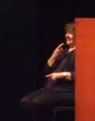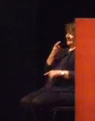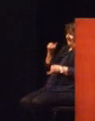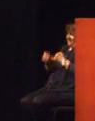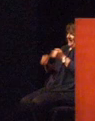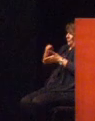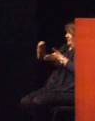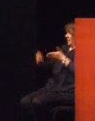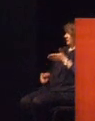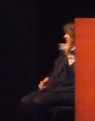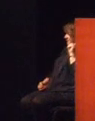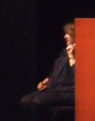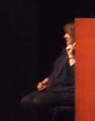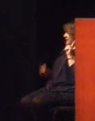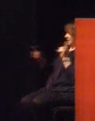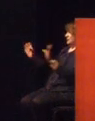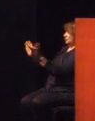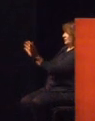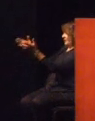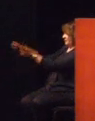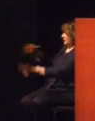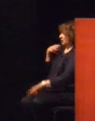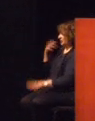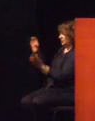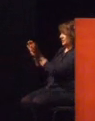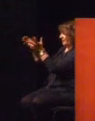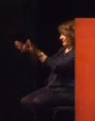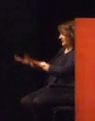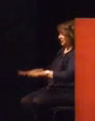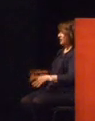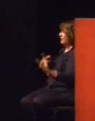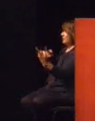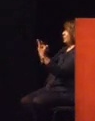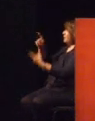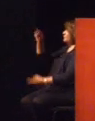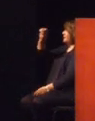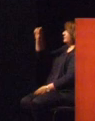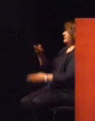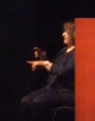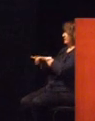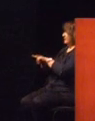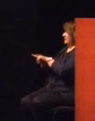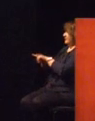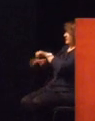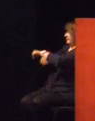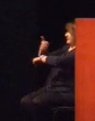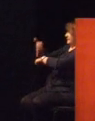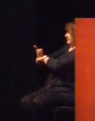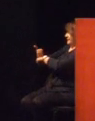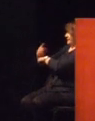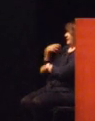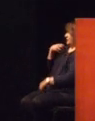and this is what is certified at the Chancellor's office. The goal of a 20% increase was set by